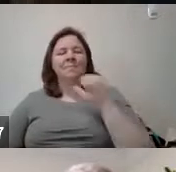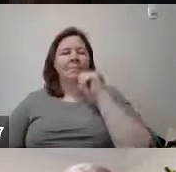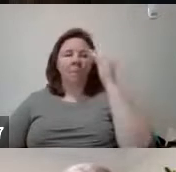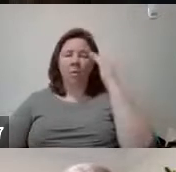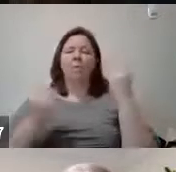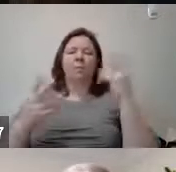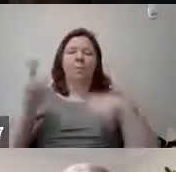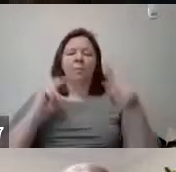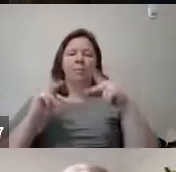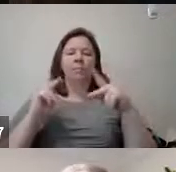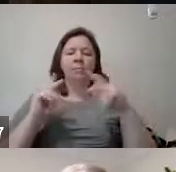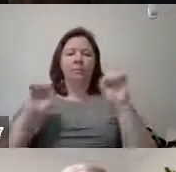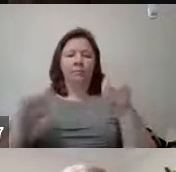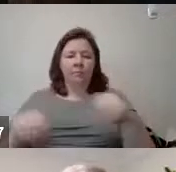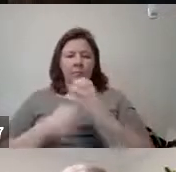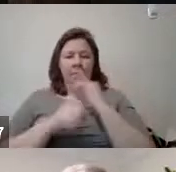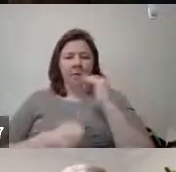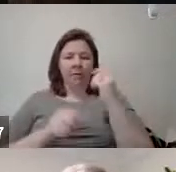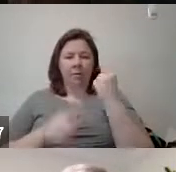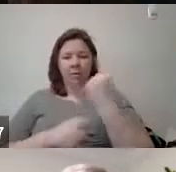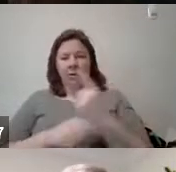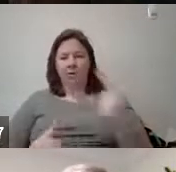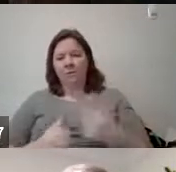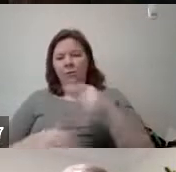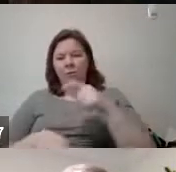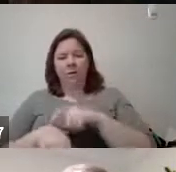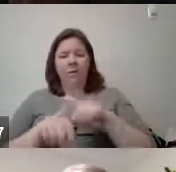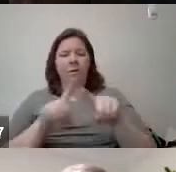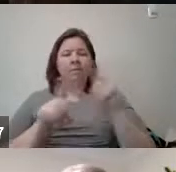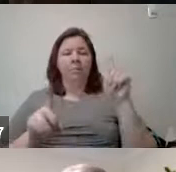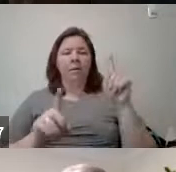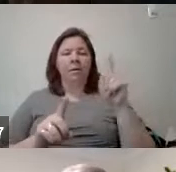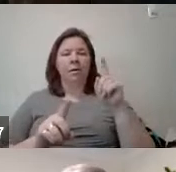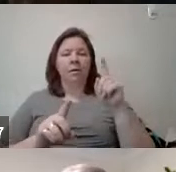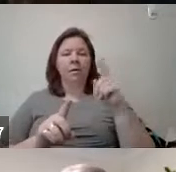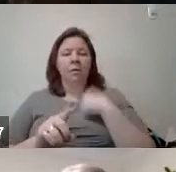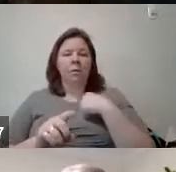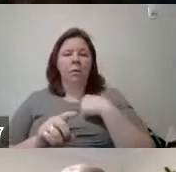people can get it right at the first time. But our saying goes, we're little